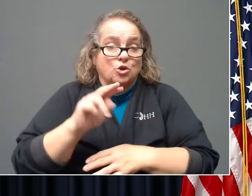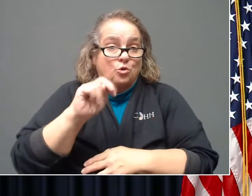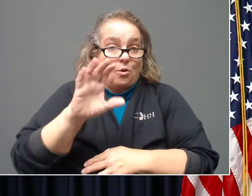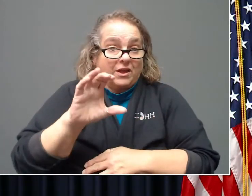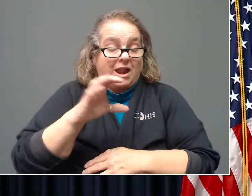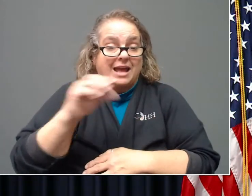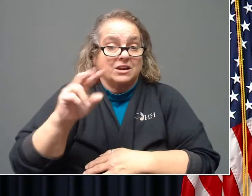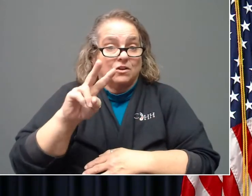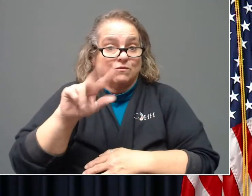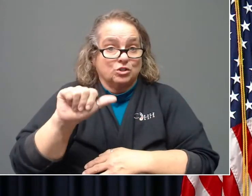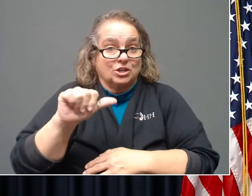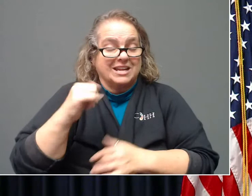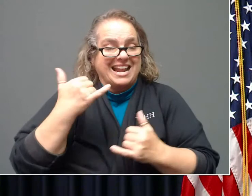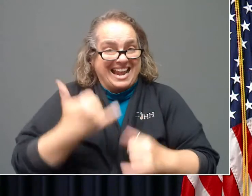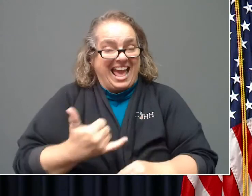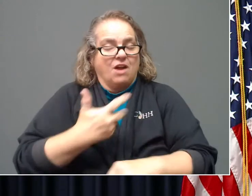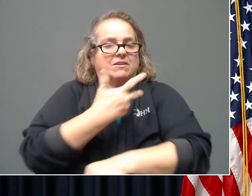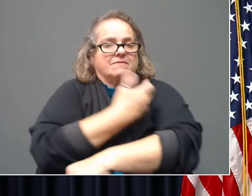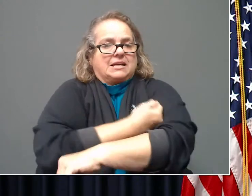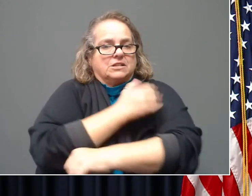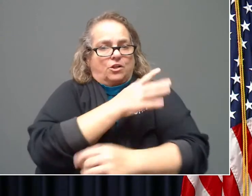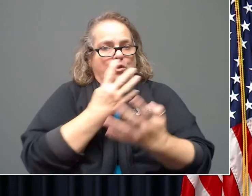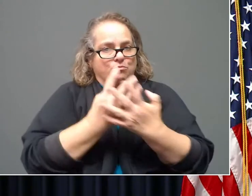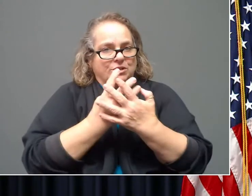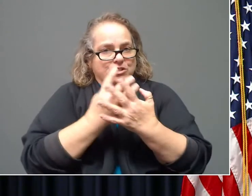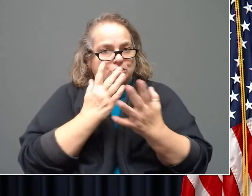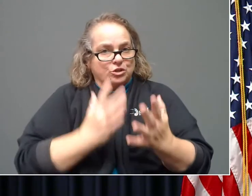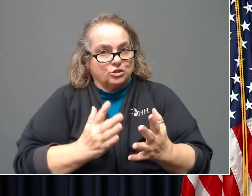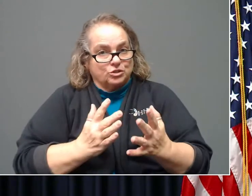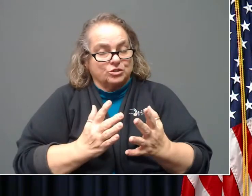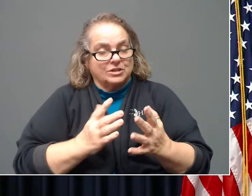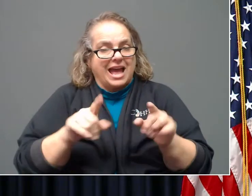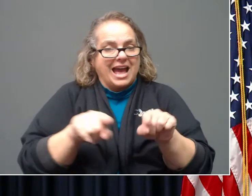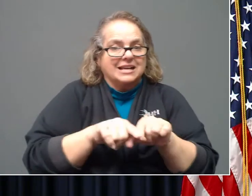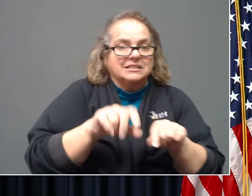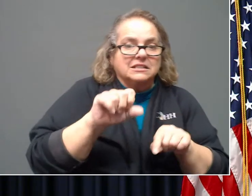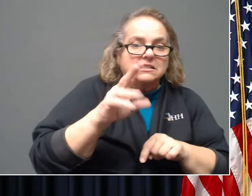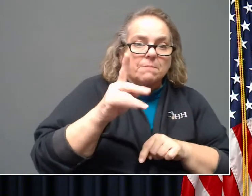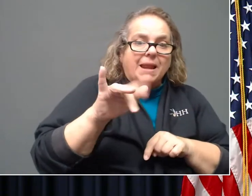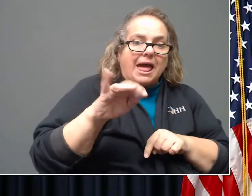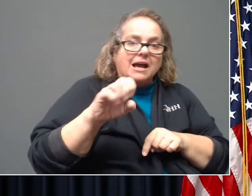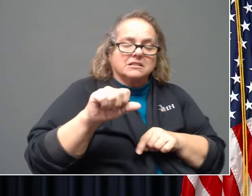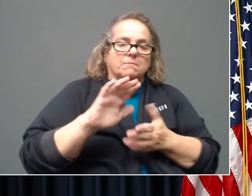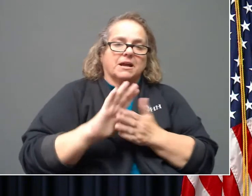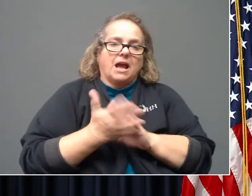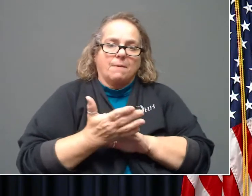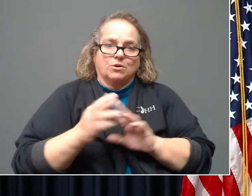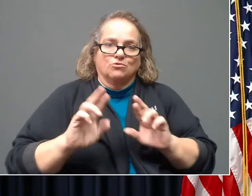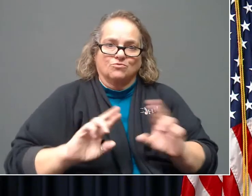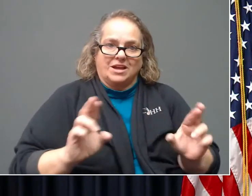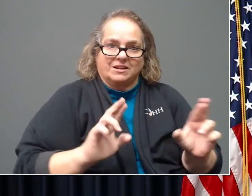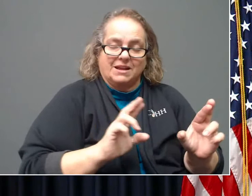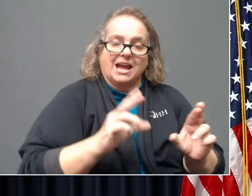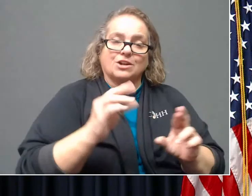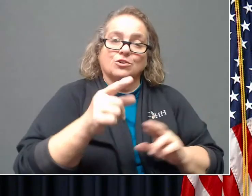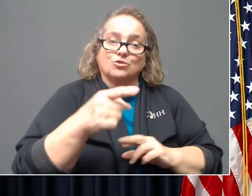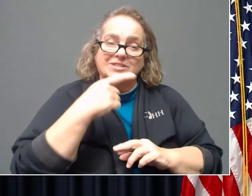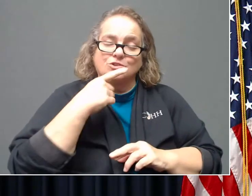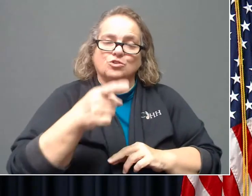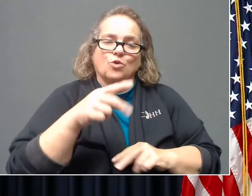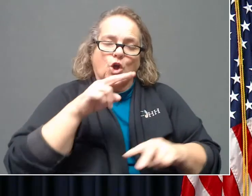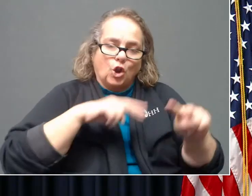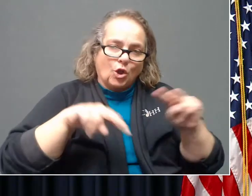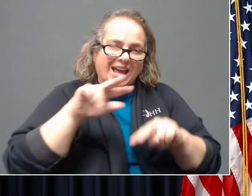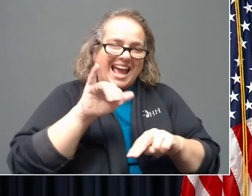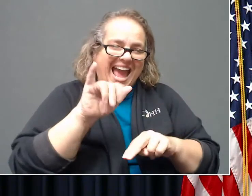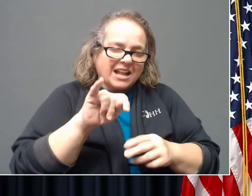now vaccinating their inmates with as supplies become available. And you've said you're looking at the schedule.